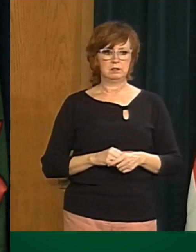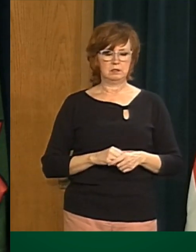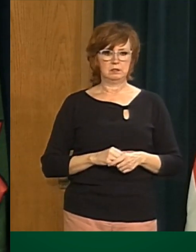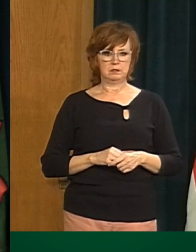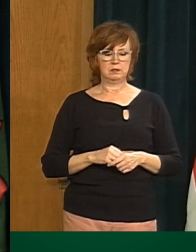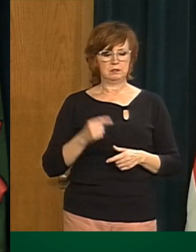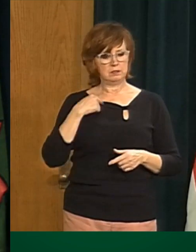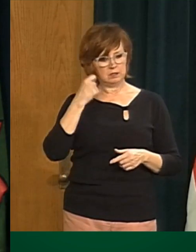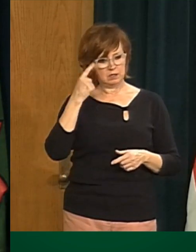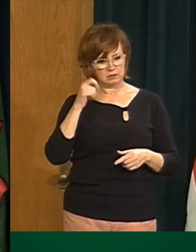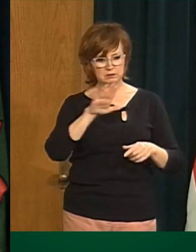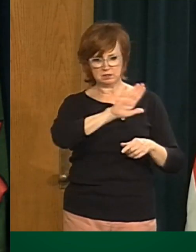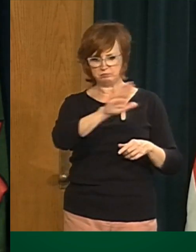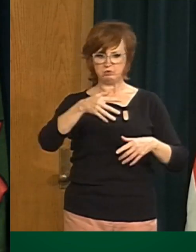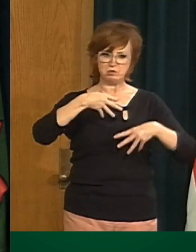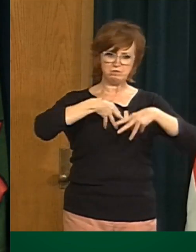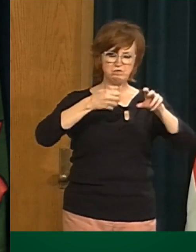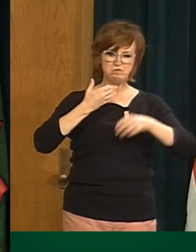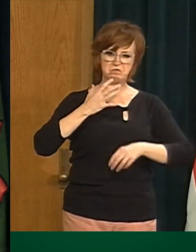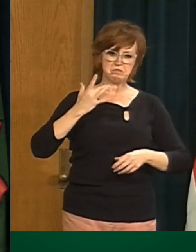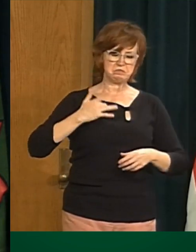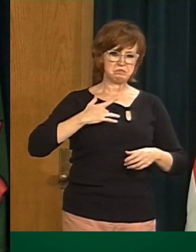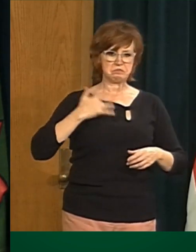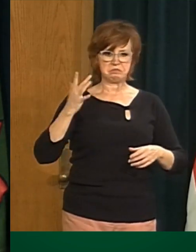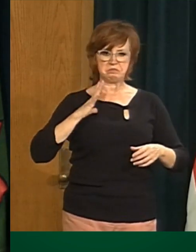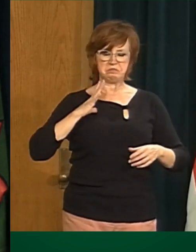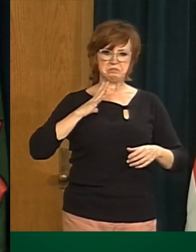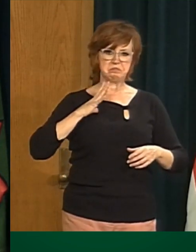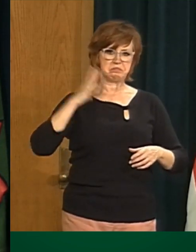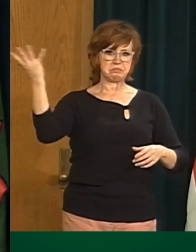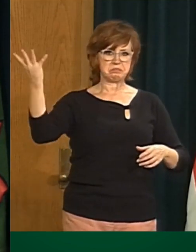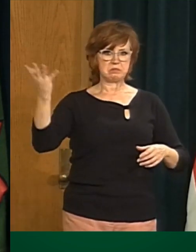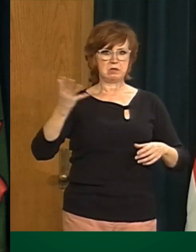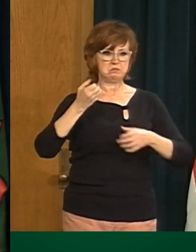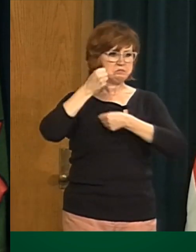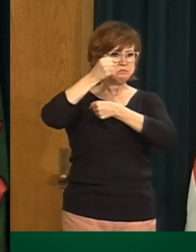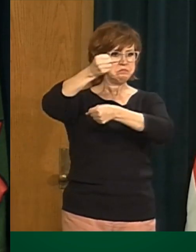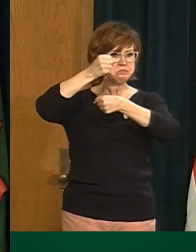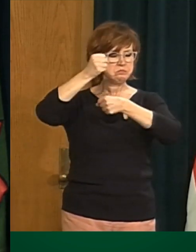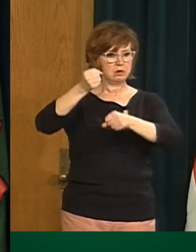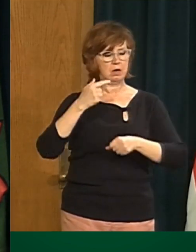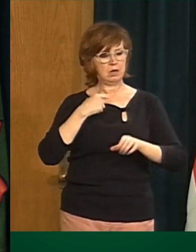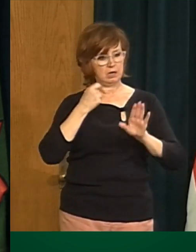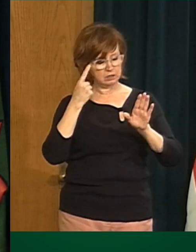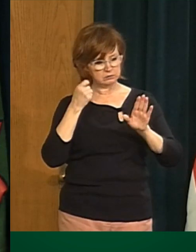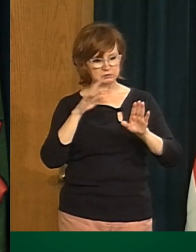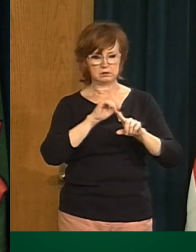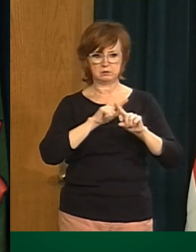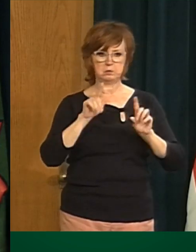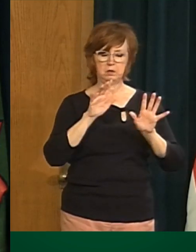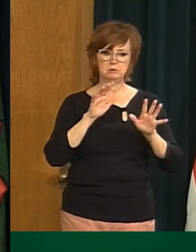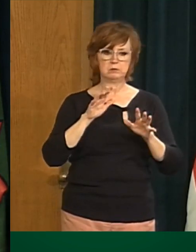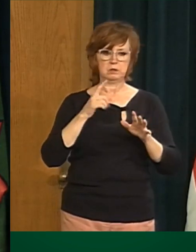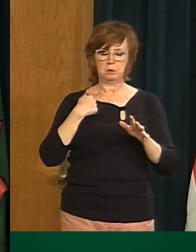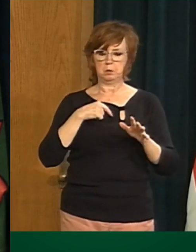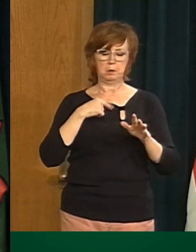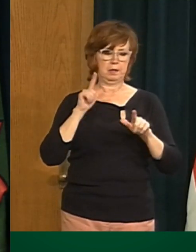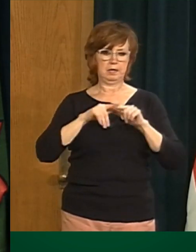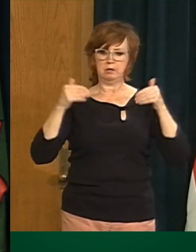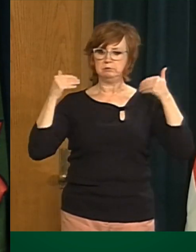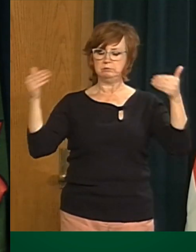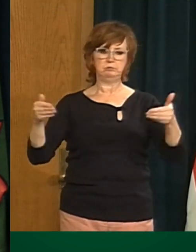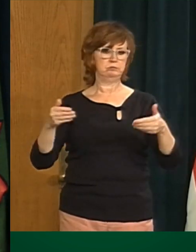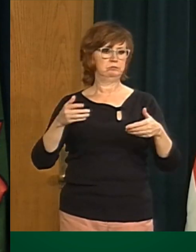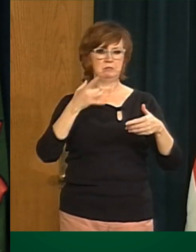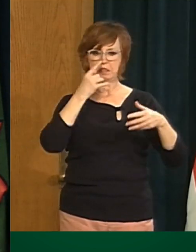I understand the sentiments and the frustration as we are in an unprecedented time. But I don't agree that we should flip the light